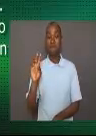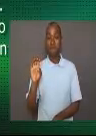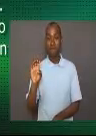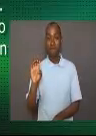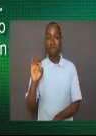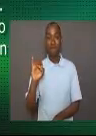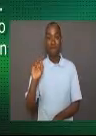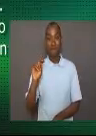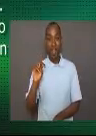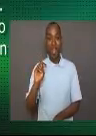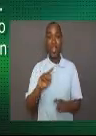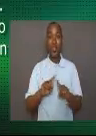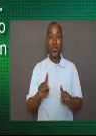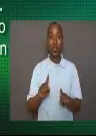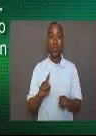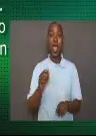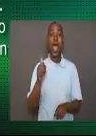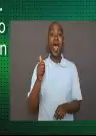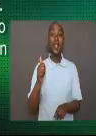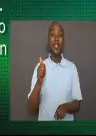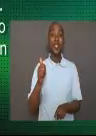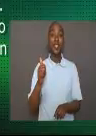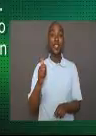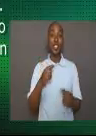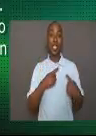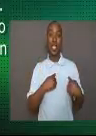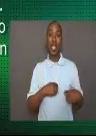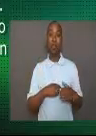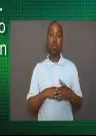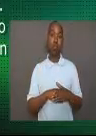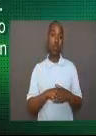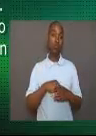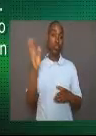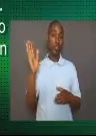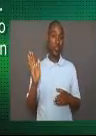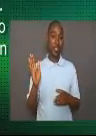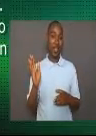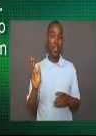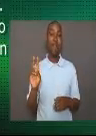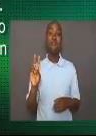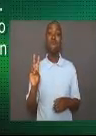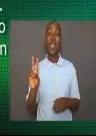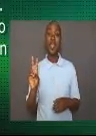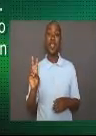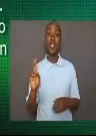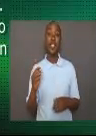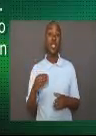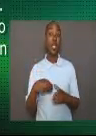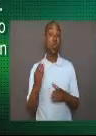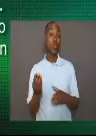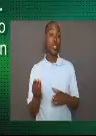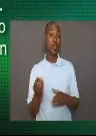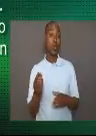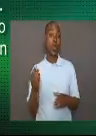the heart and veins move blood towards the heart. The blood